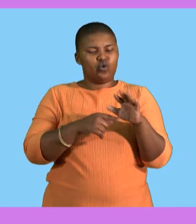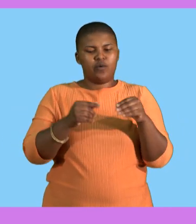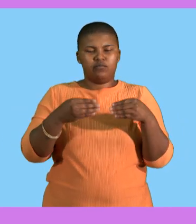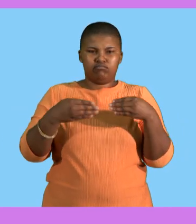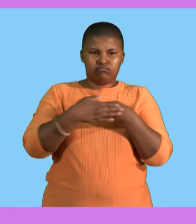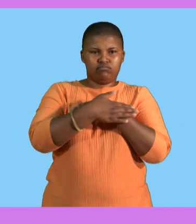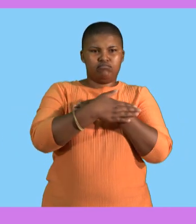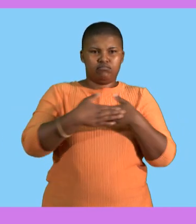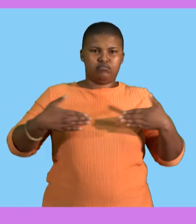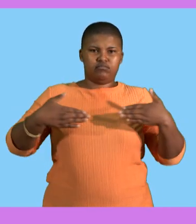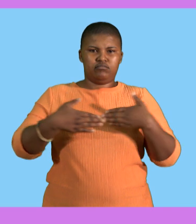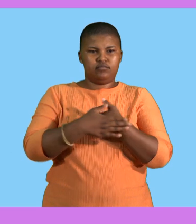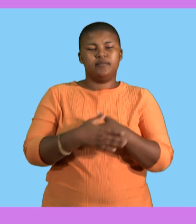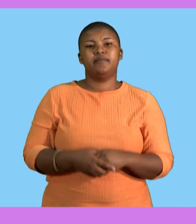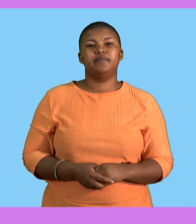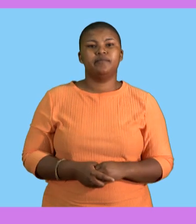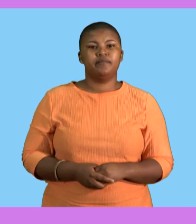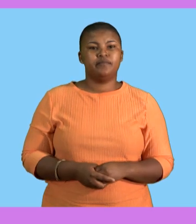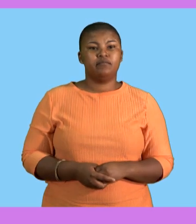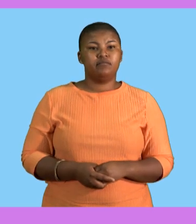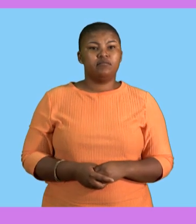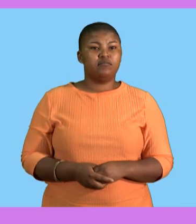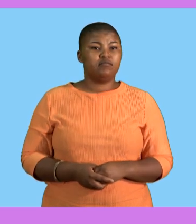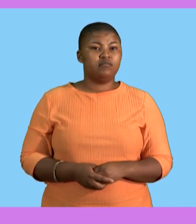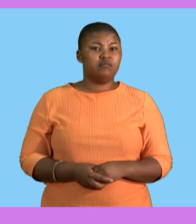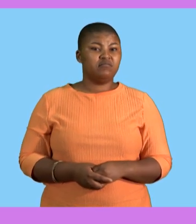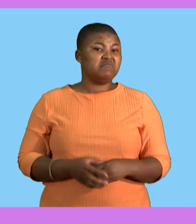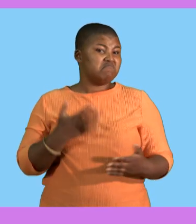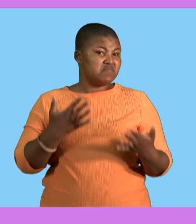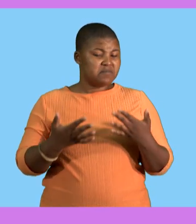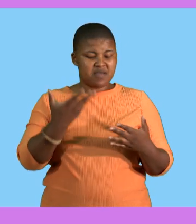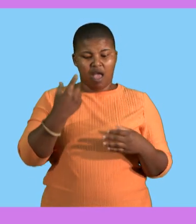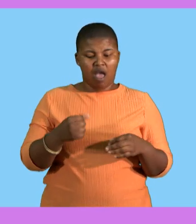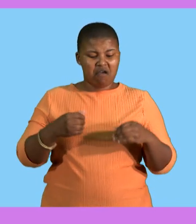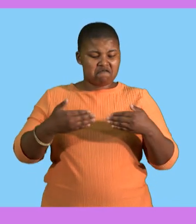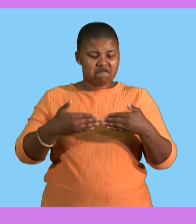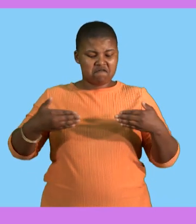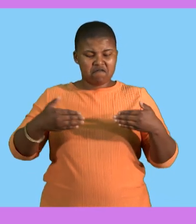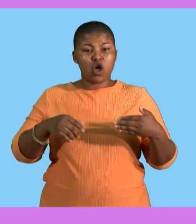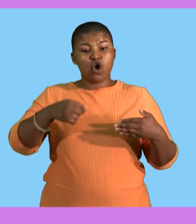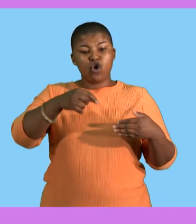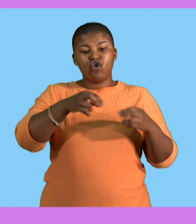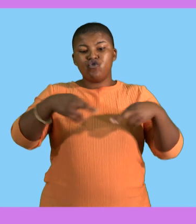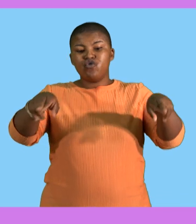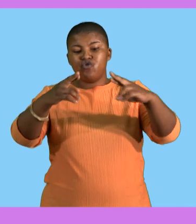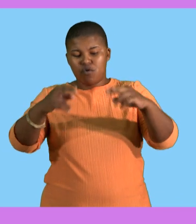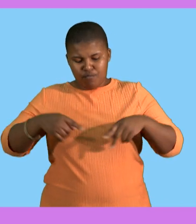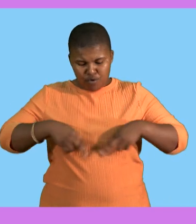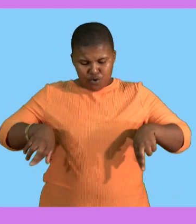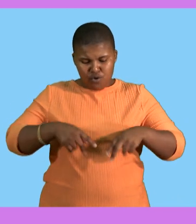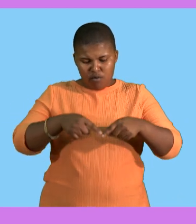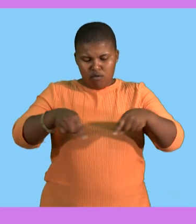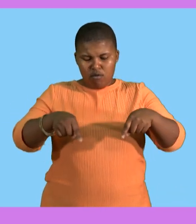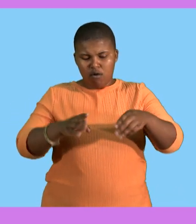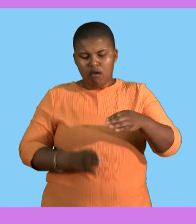other. And then if there is an opening between 2 rooms and there's no door, there